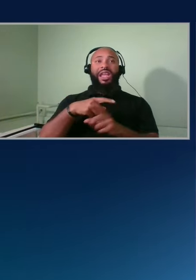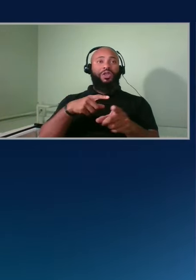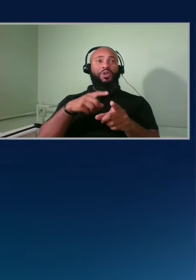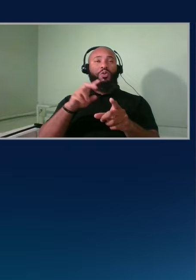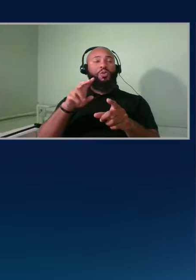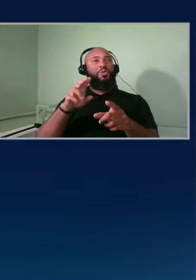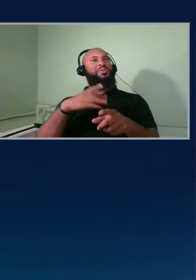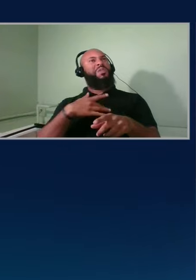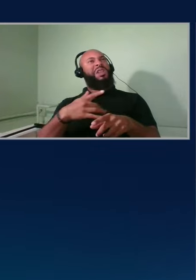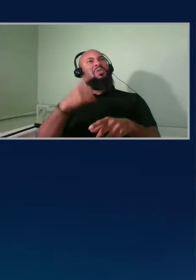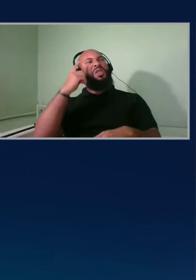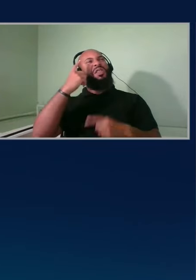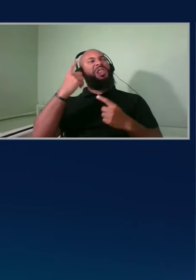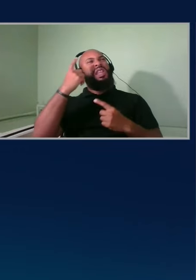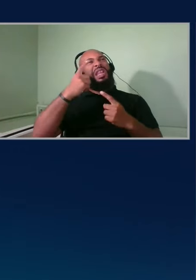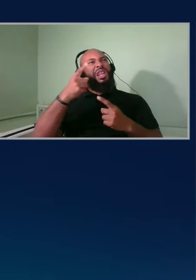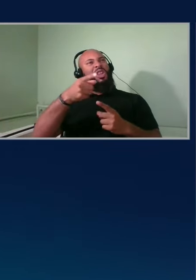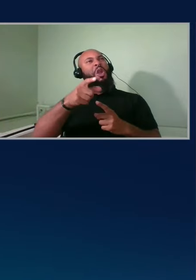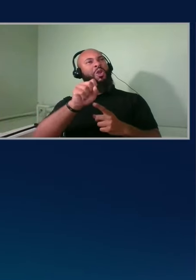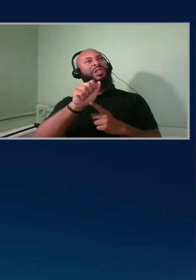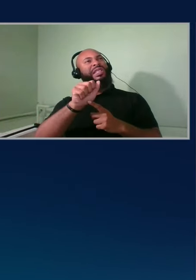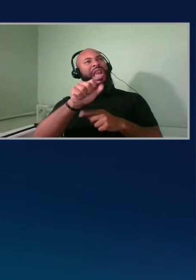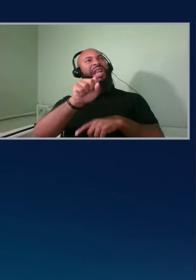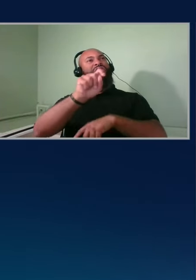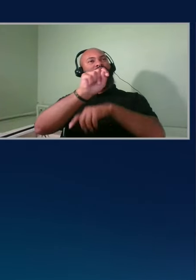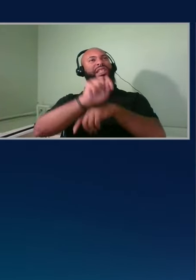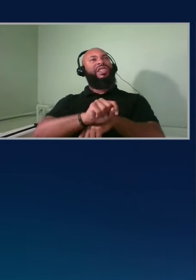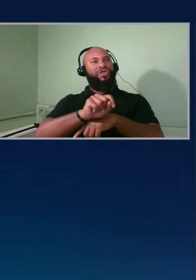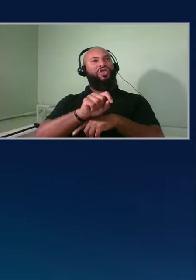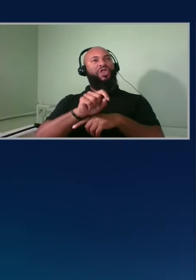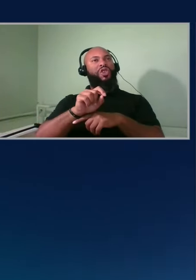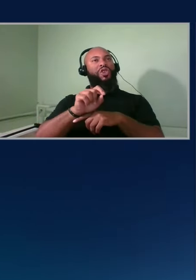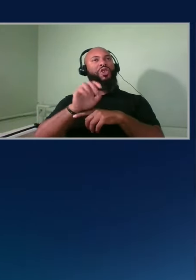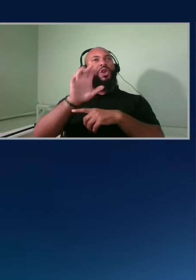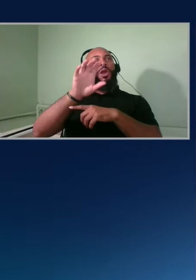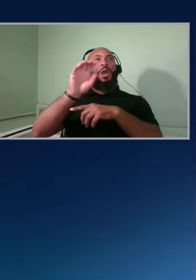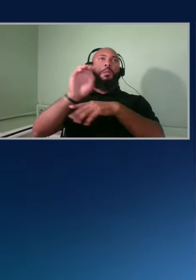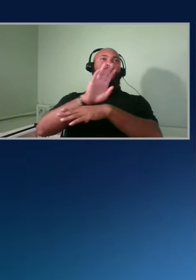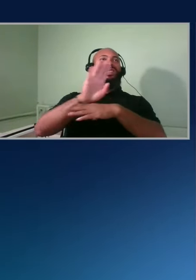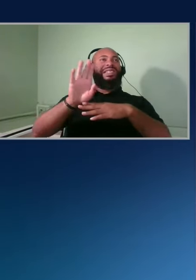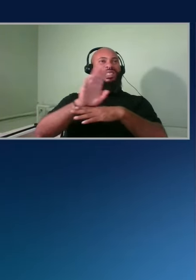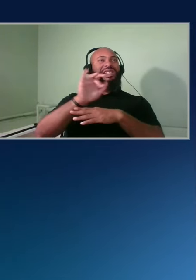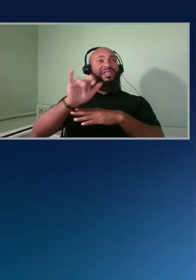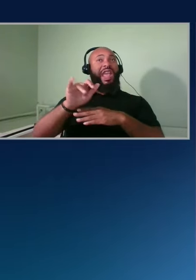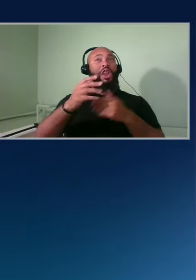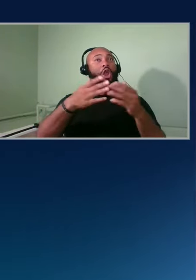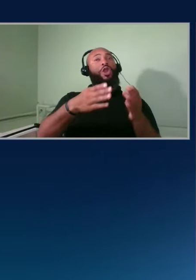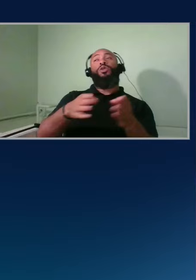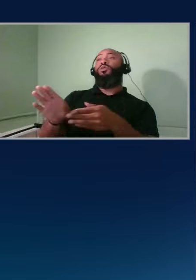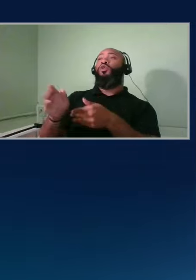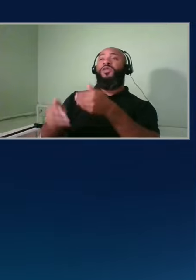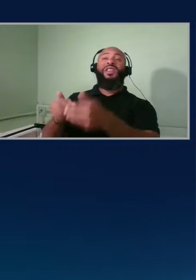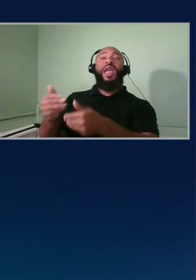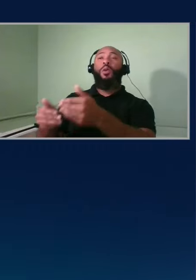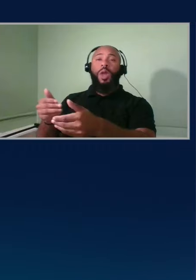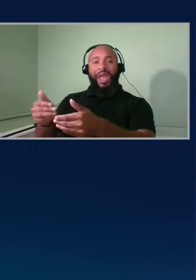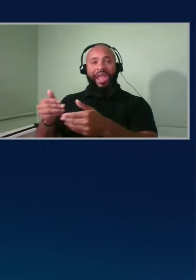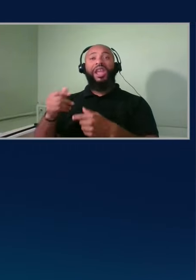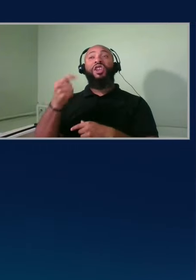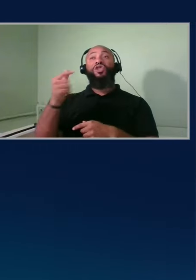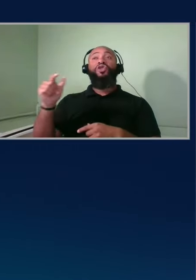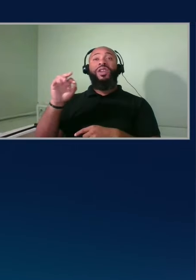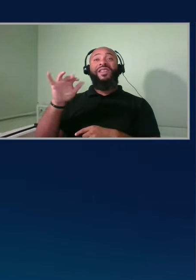are SaaS, the traditional enterprises that are moving that way, greenfield startups.